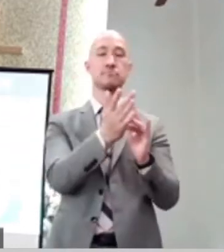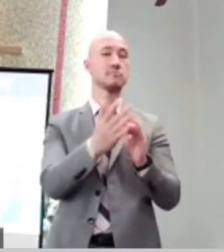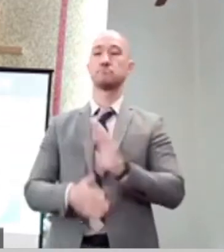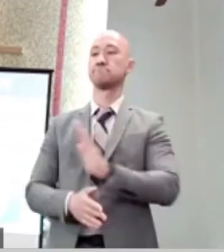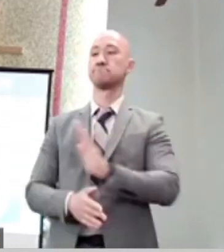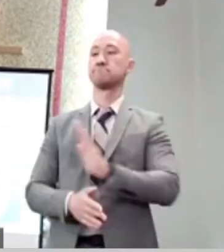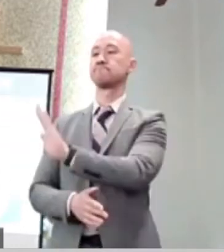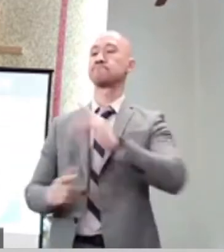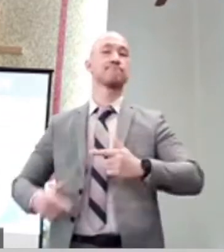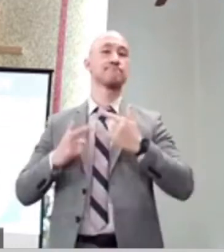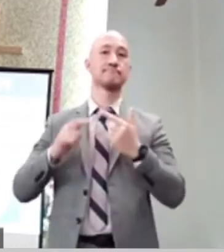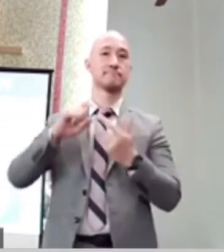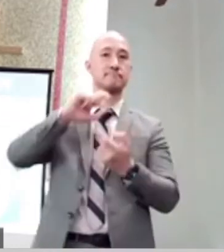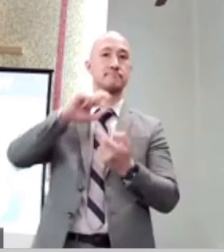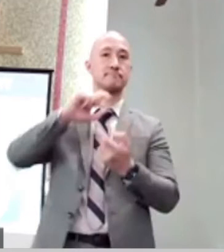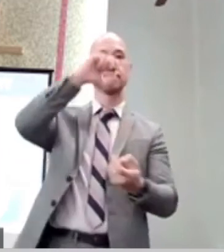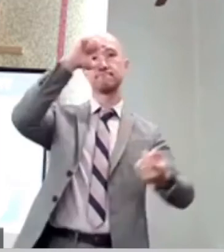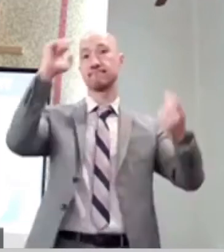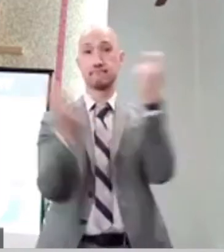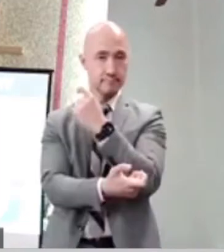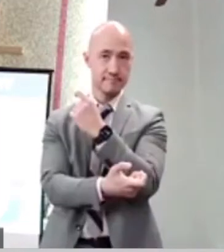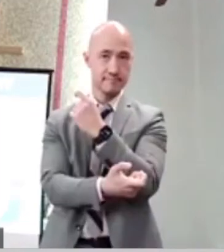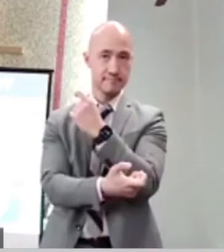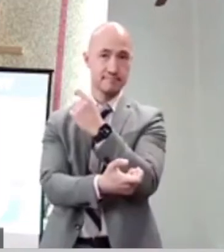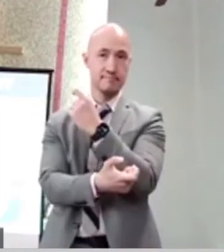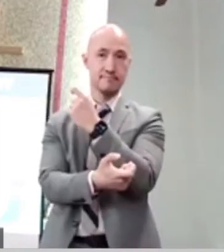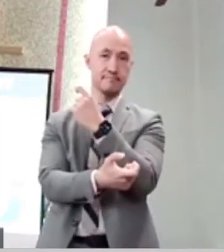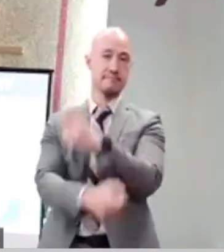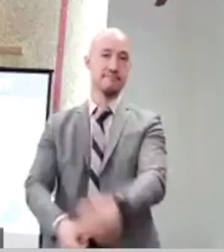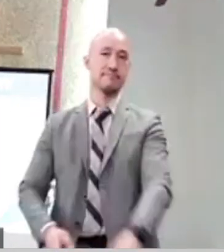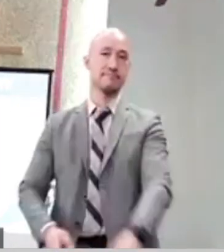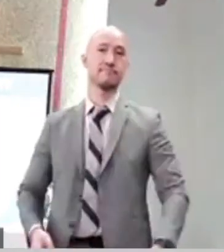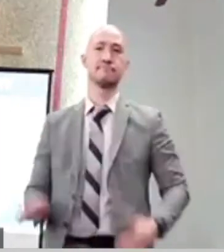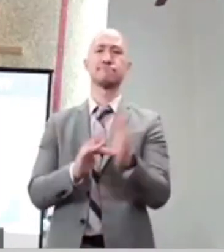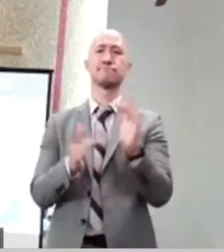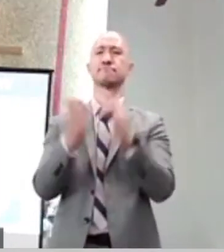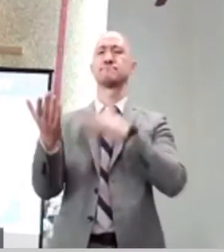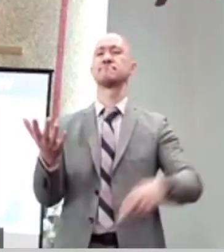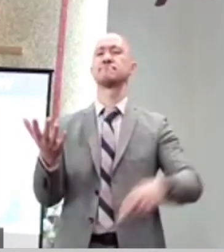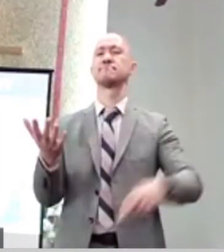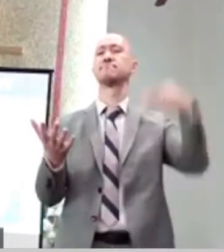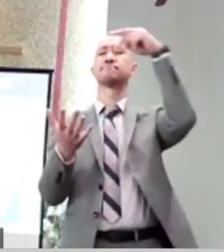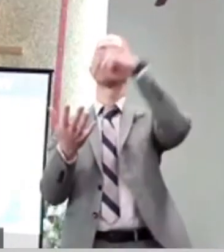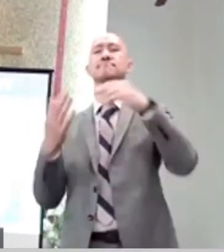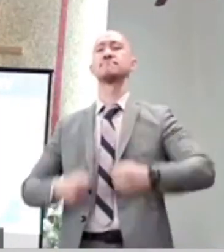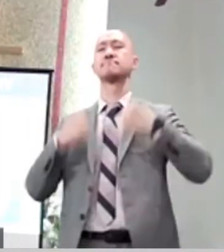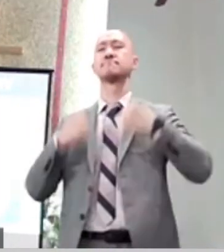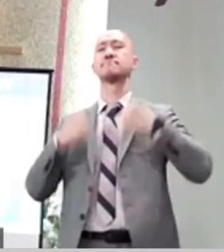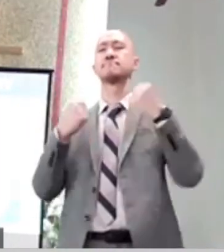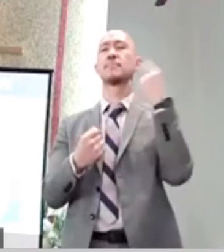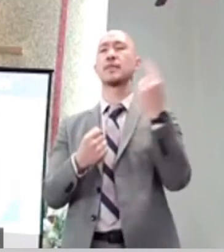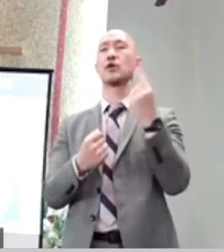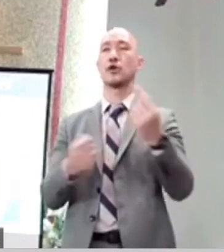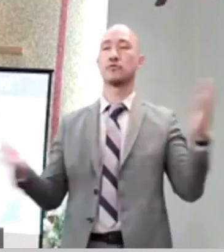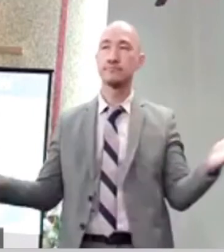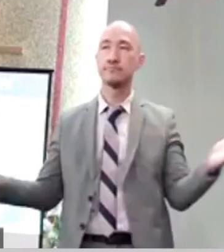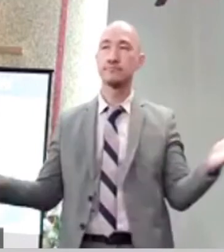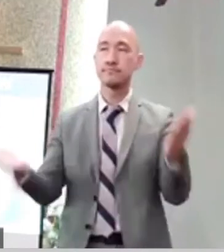We're interacting with the resurrected Christ, who is far above, more powerful, and he's constantly challenging